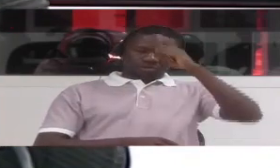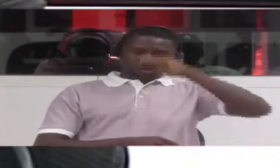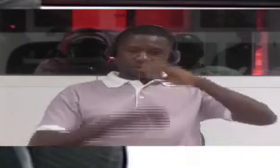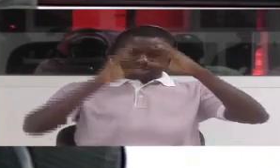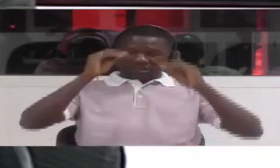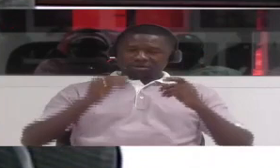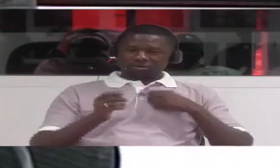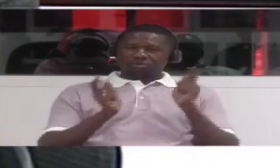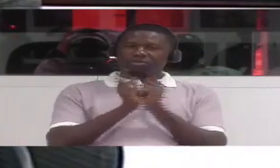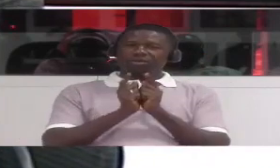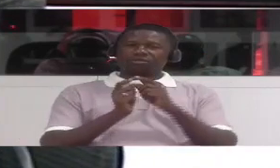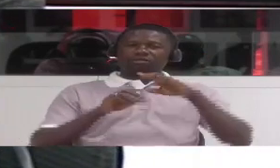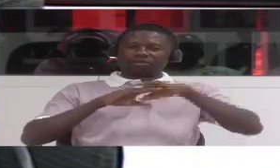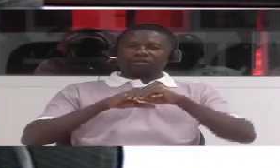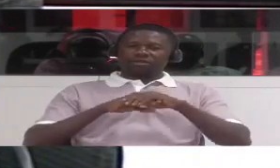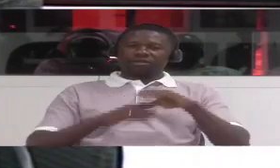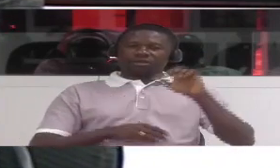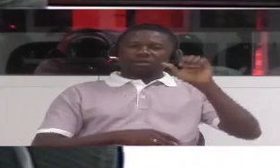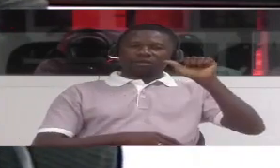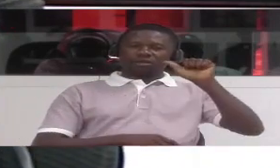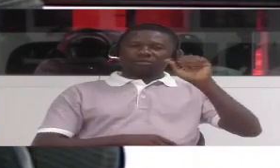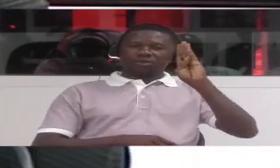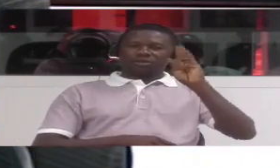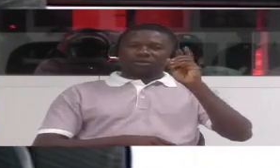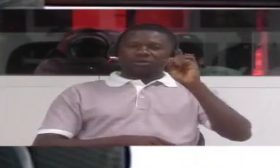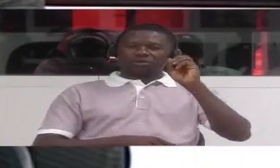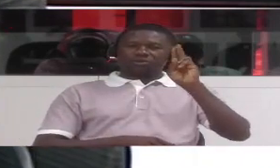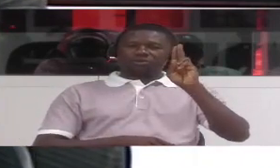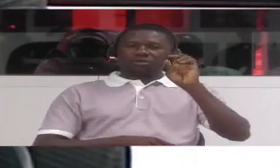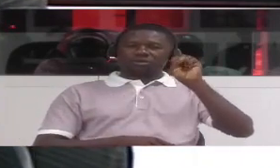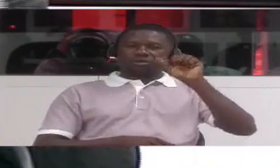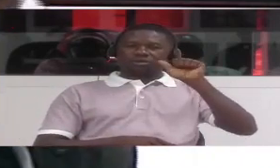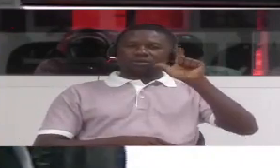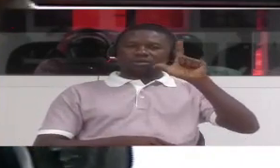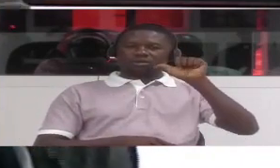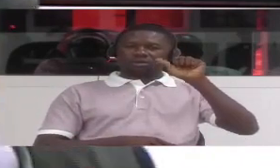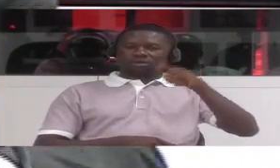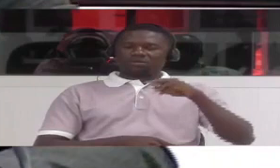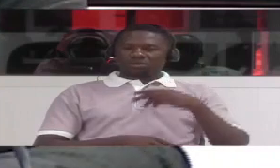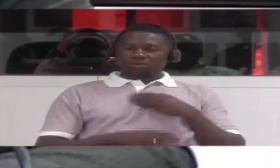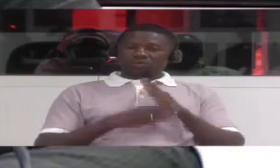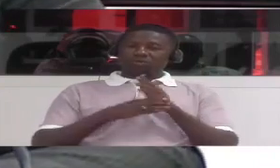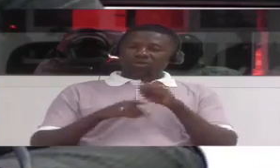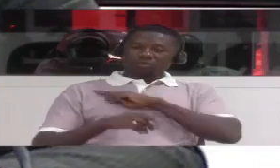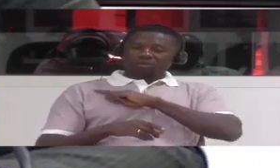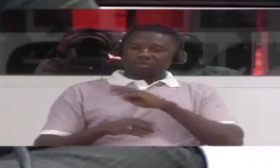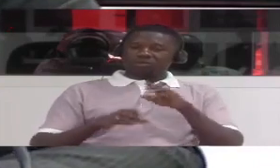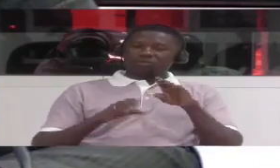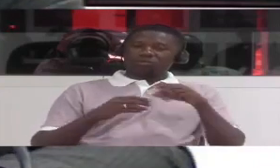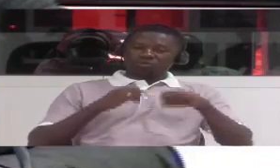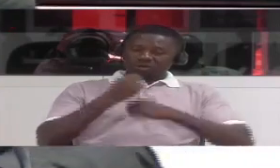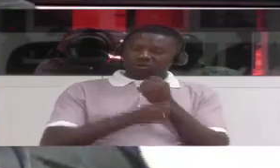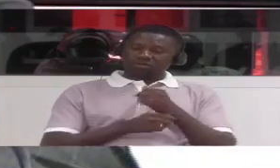friend, Abdusalam Jami, who had just returned from Canada. He was with his wife. They were shopping, and I greeted